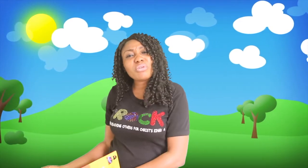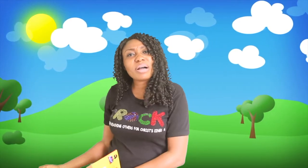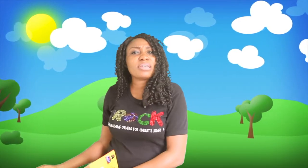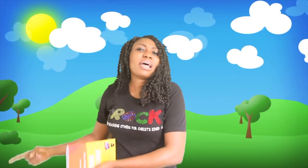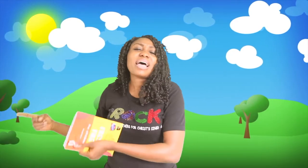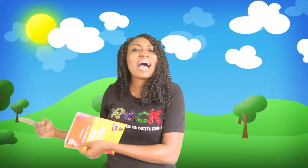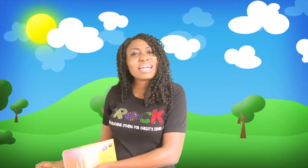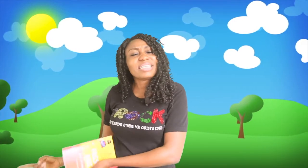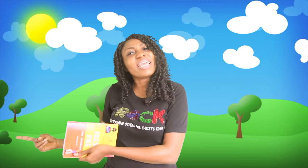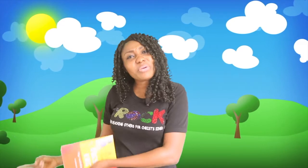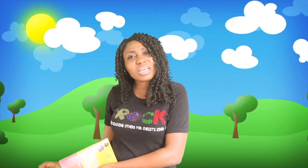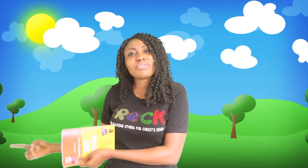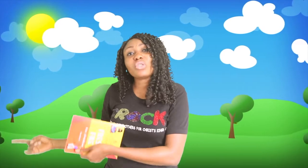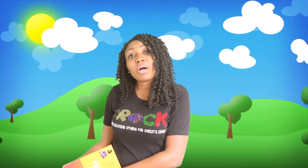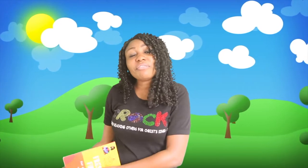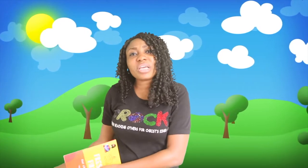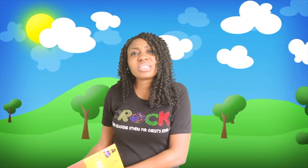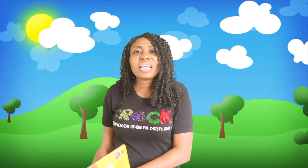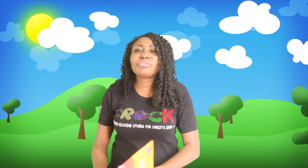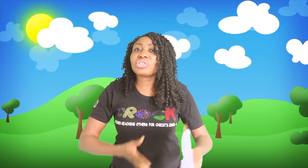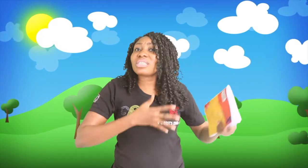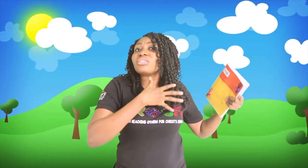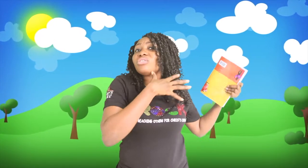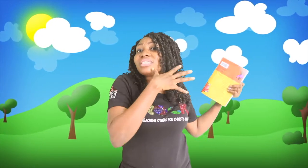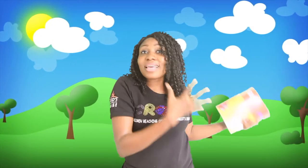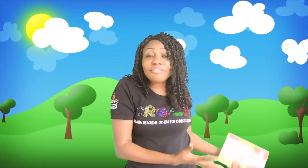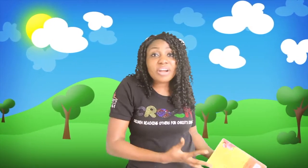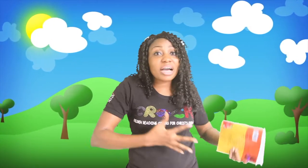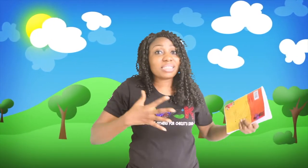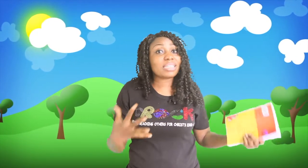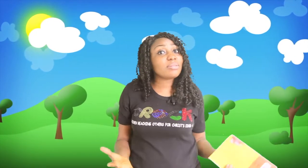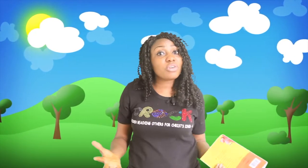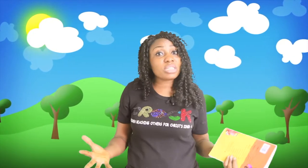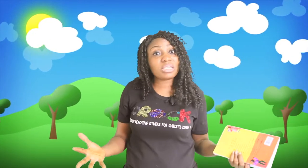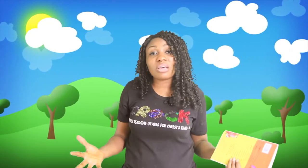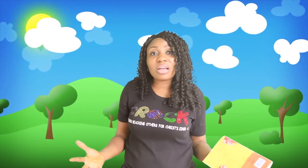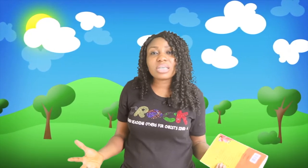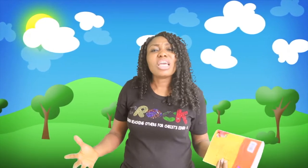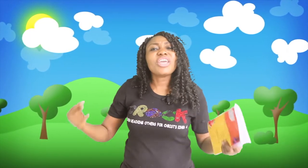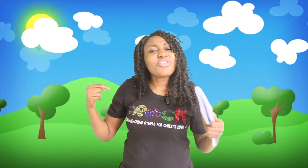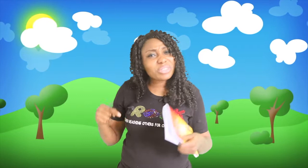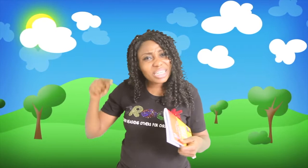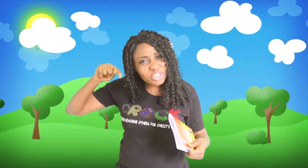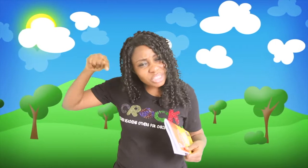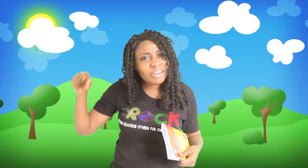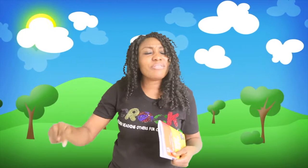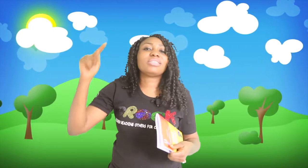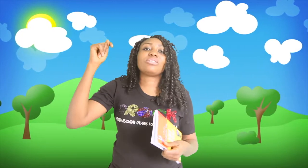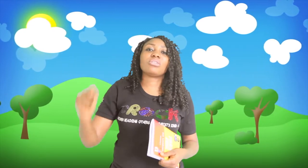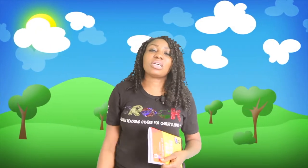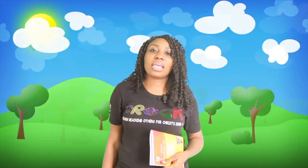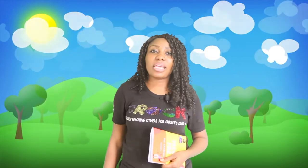heal the woman that had illness for 12 years, if Jesus has done several testimonies he's heard, he knows that Jesus